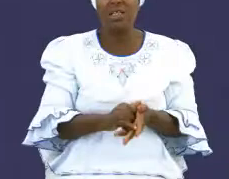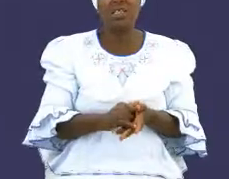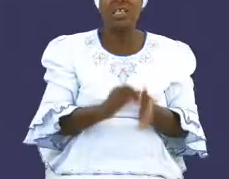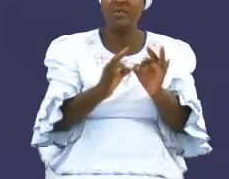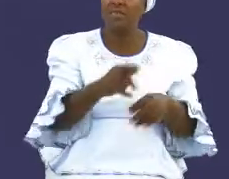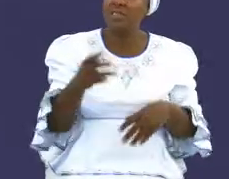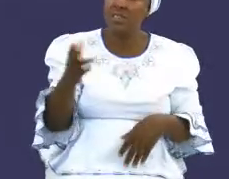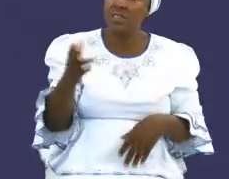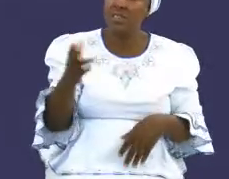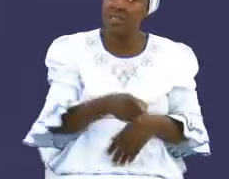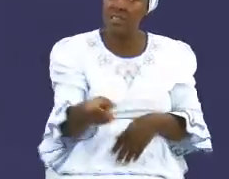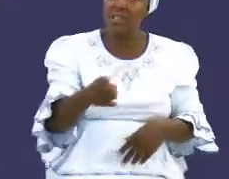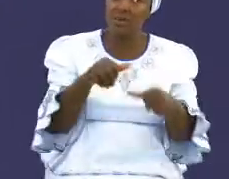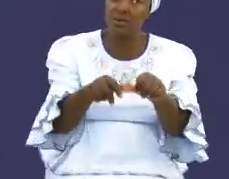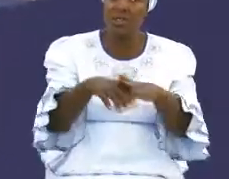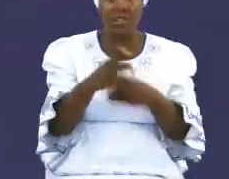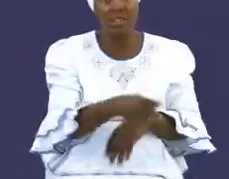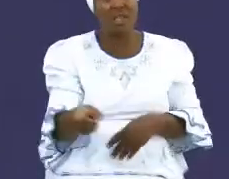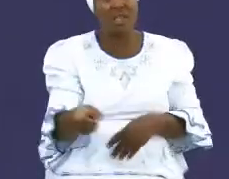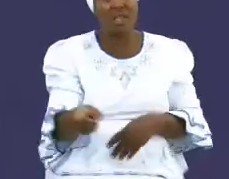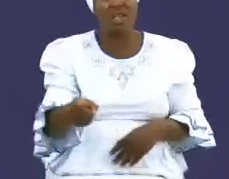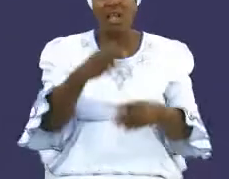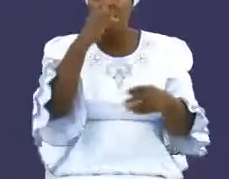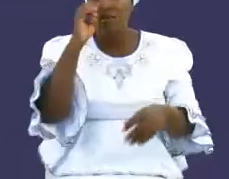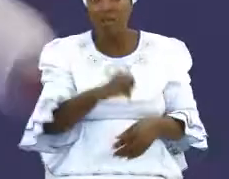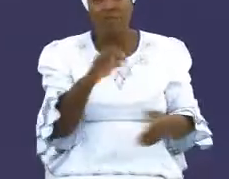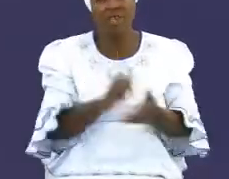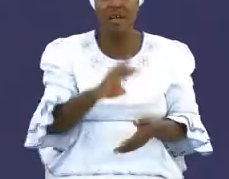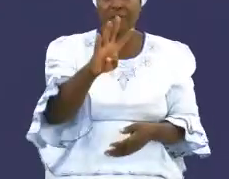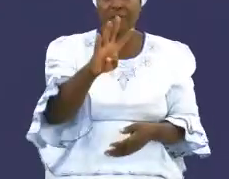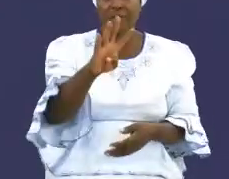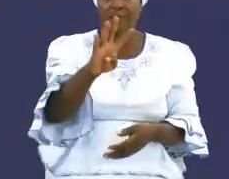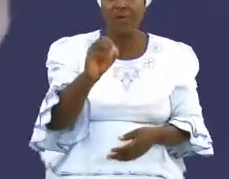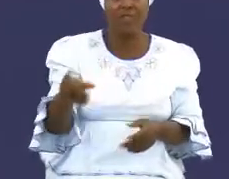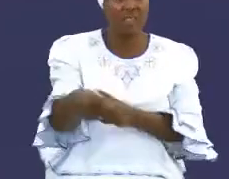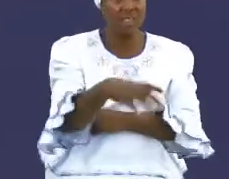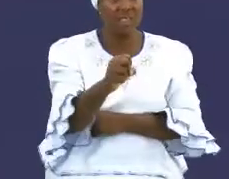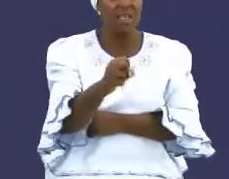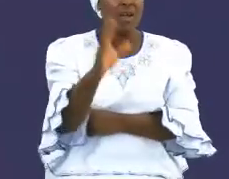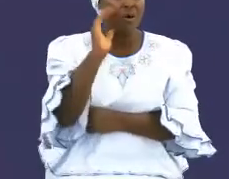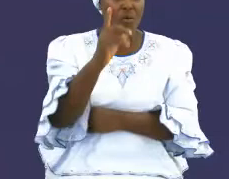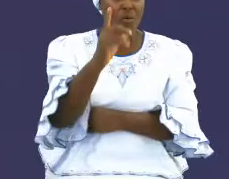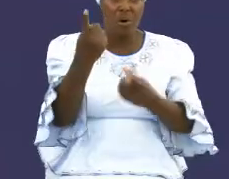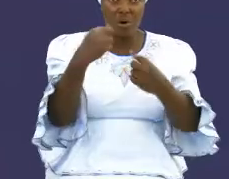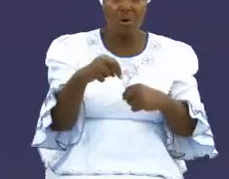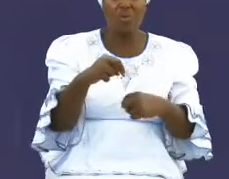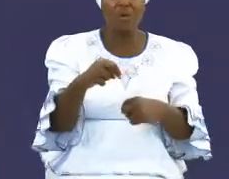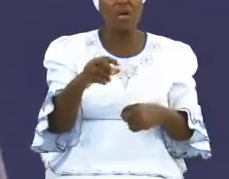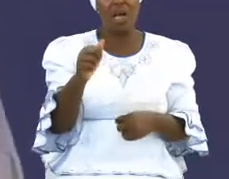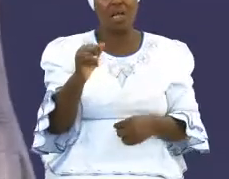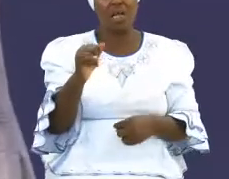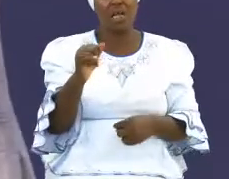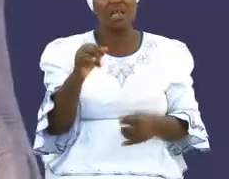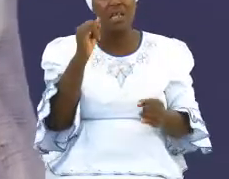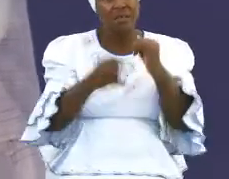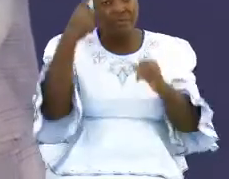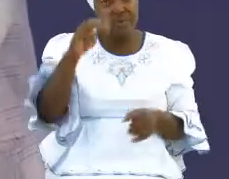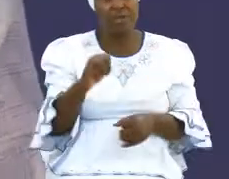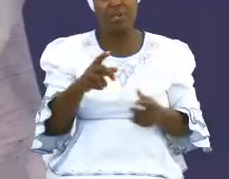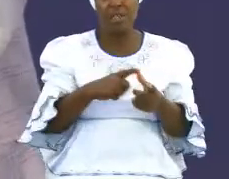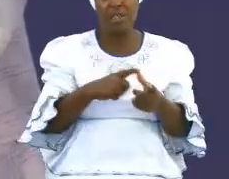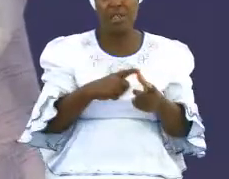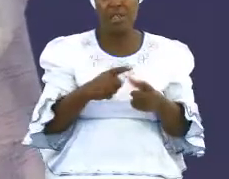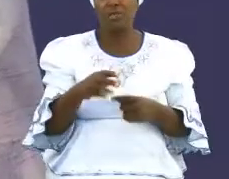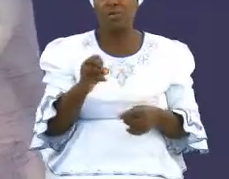their evil, that 40 days shall come an end for them. So the people of Nineveh believed